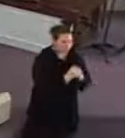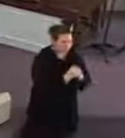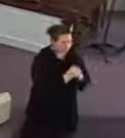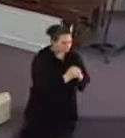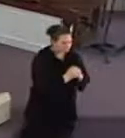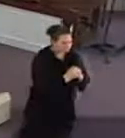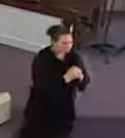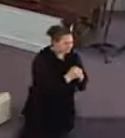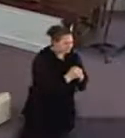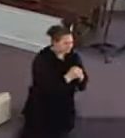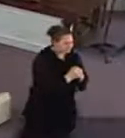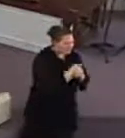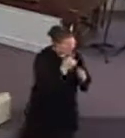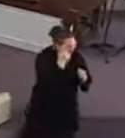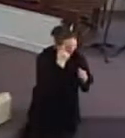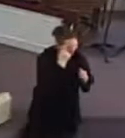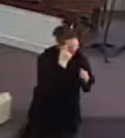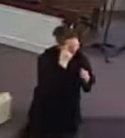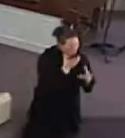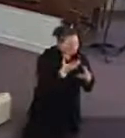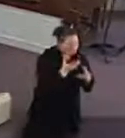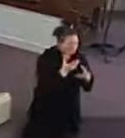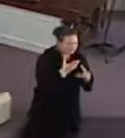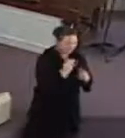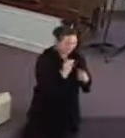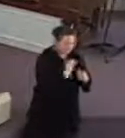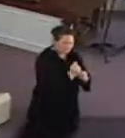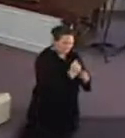I don't really think I want immediate justice.